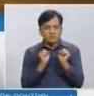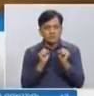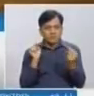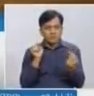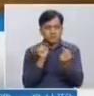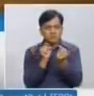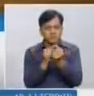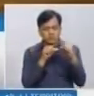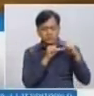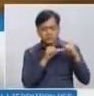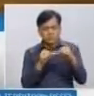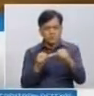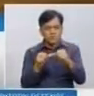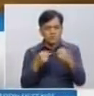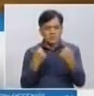day it began.